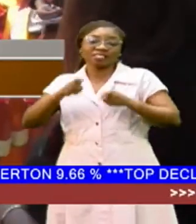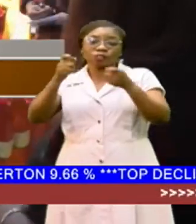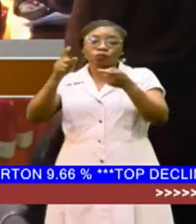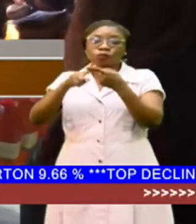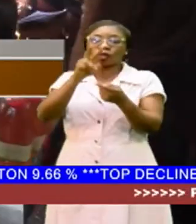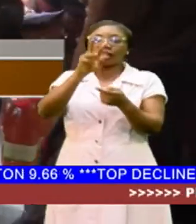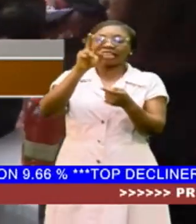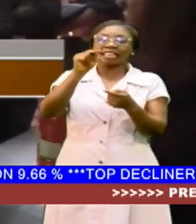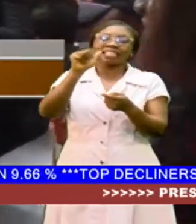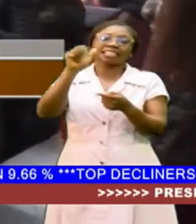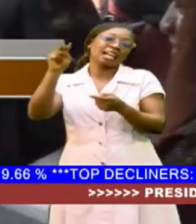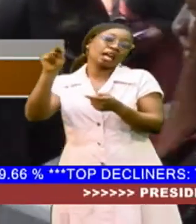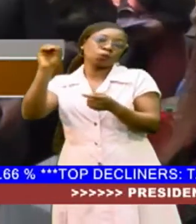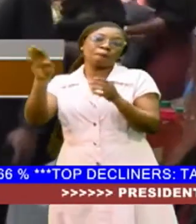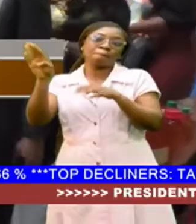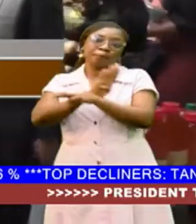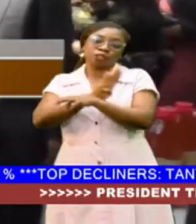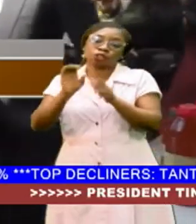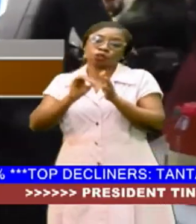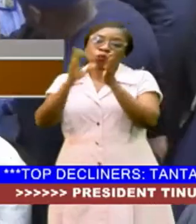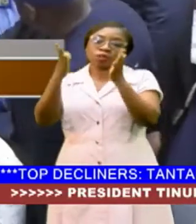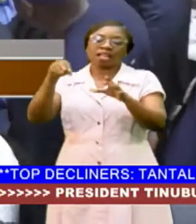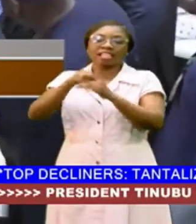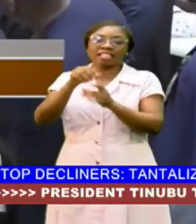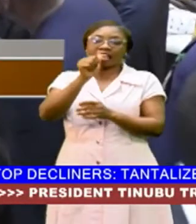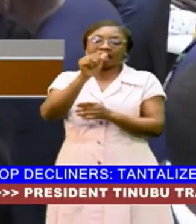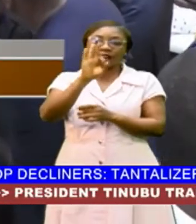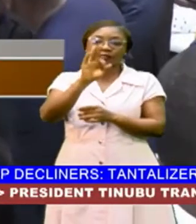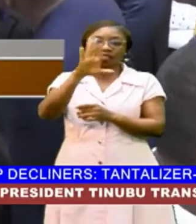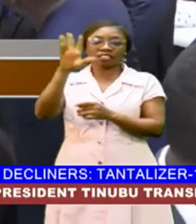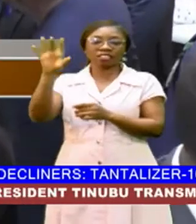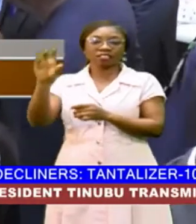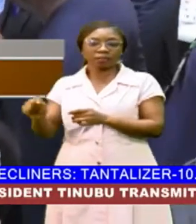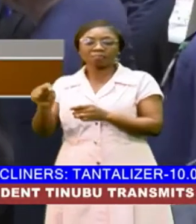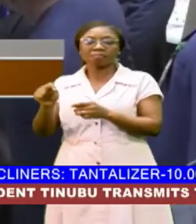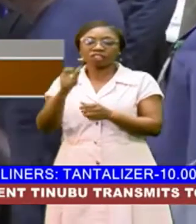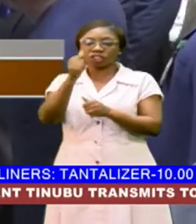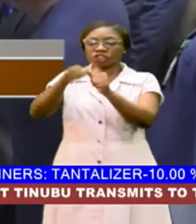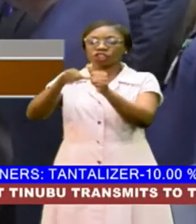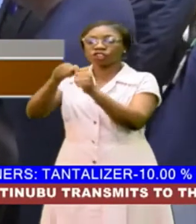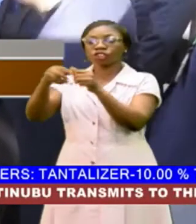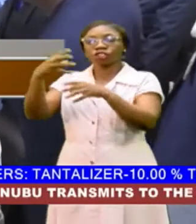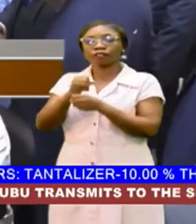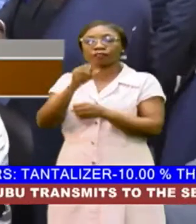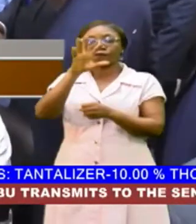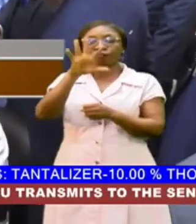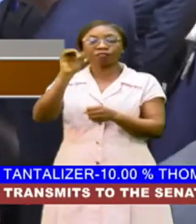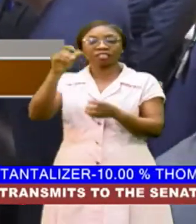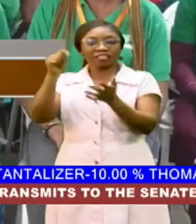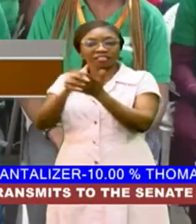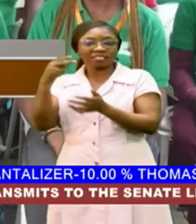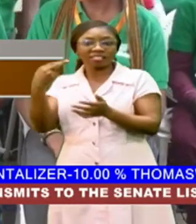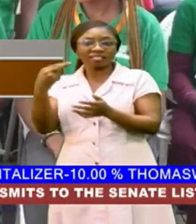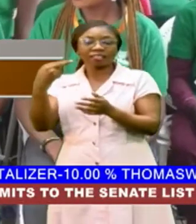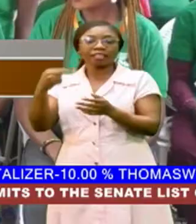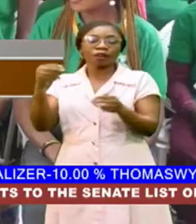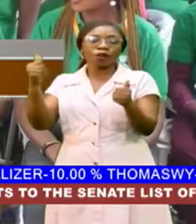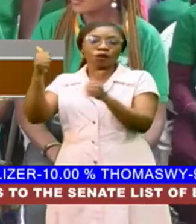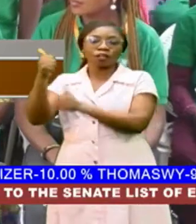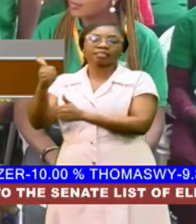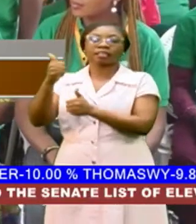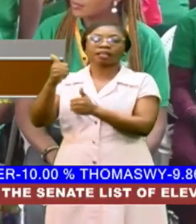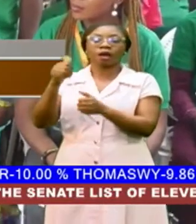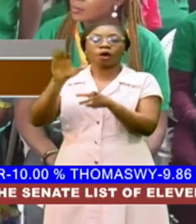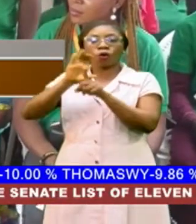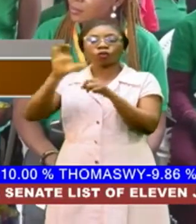business owners in the FCT, with each receiving 50,000 naira under the conditional grant scheme to formalize